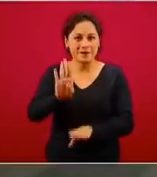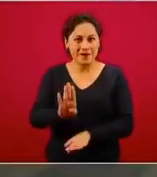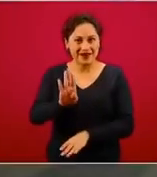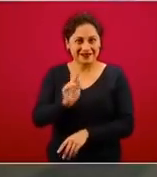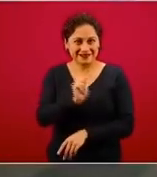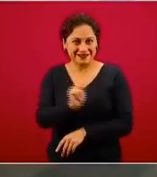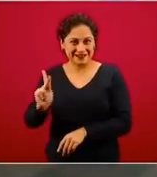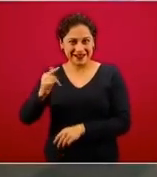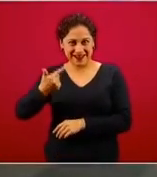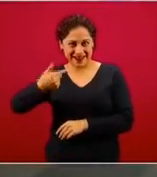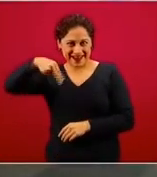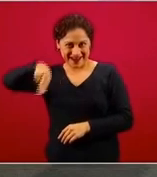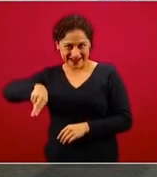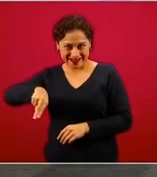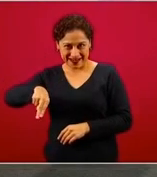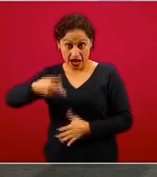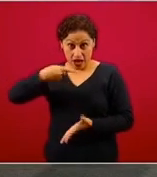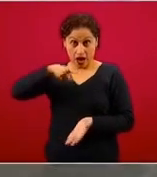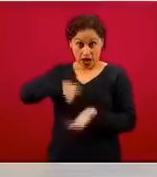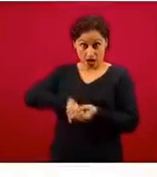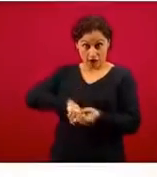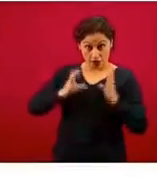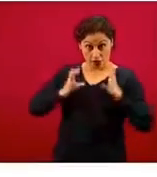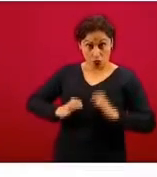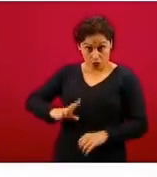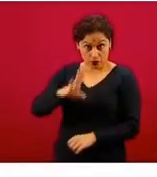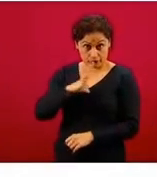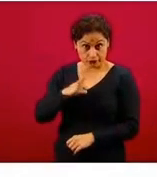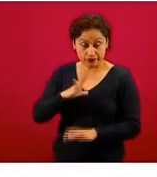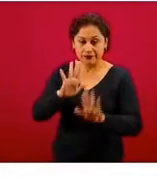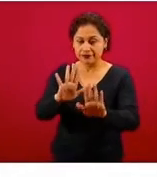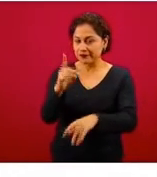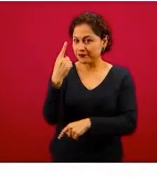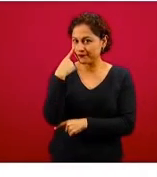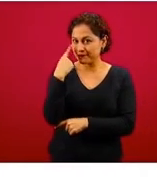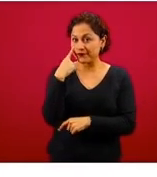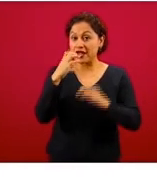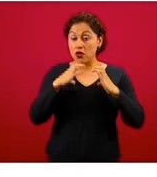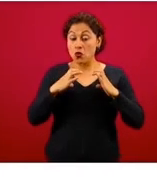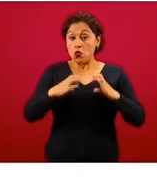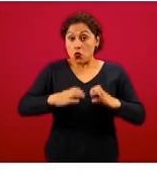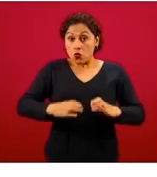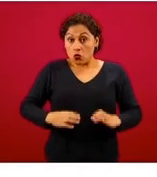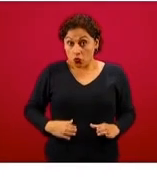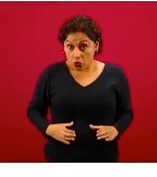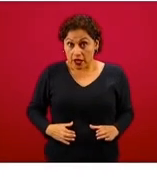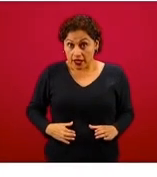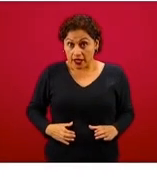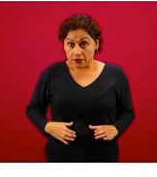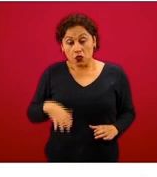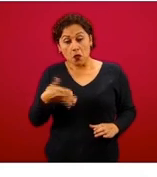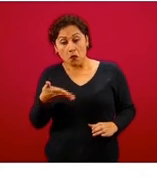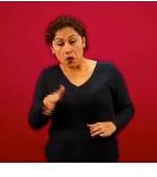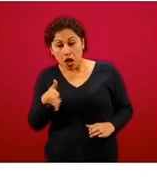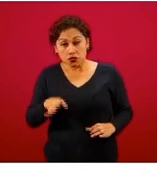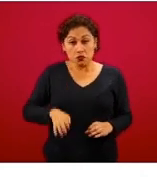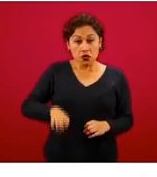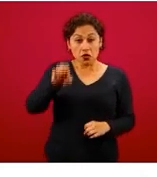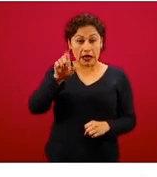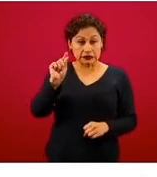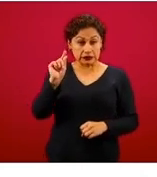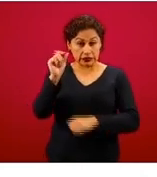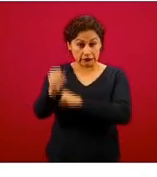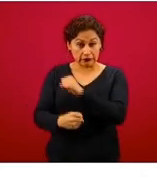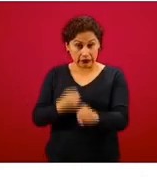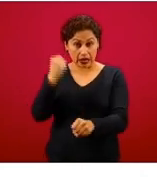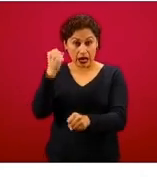our enemy, but now we need to get to know our National Guard. And the National Guard is very heavily equipped, and I'm talking